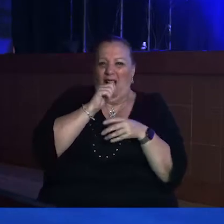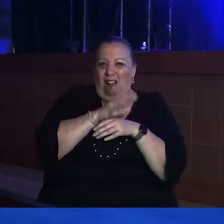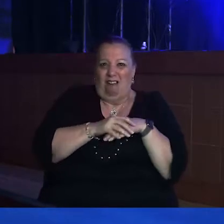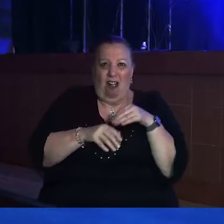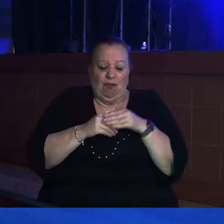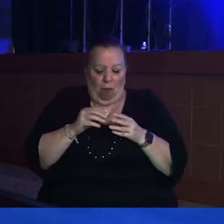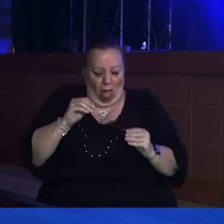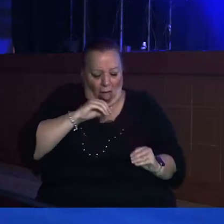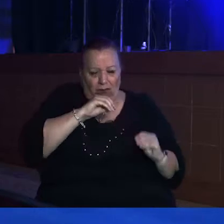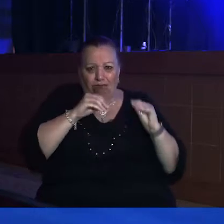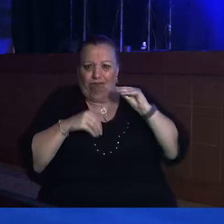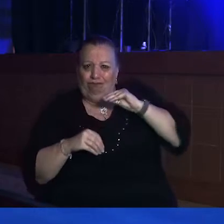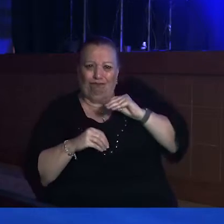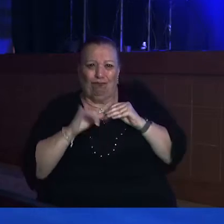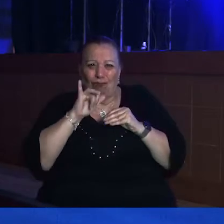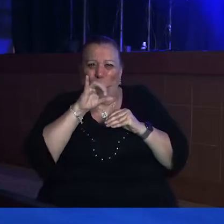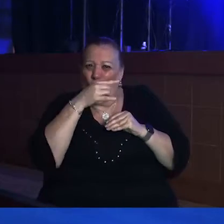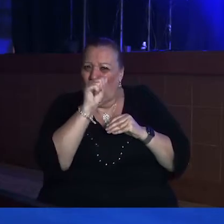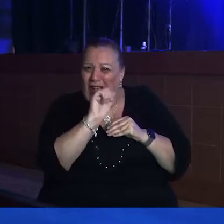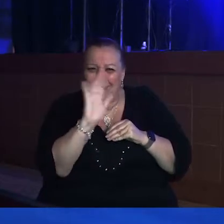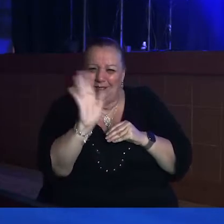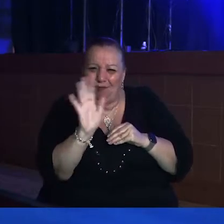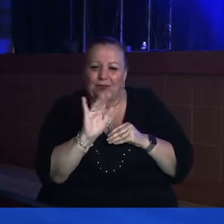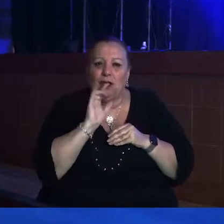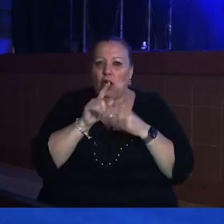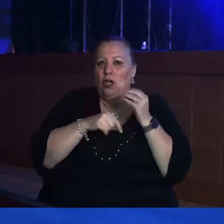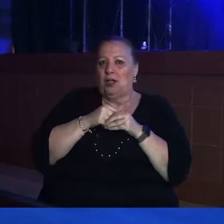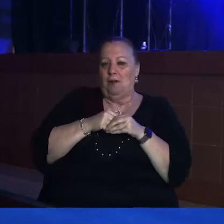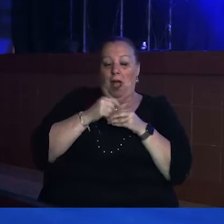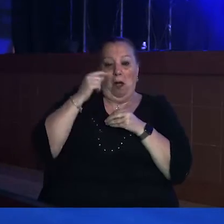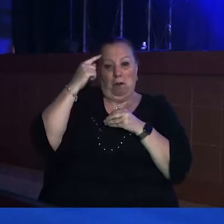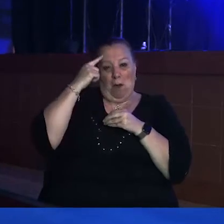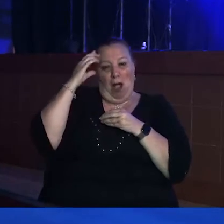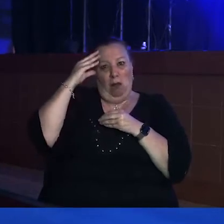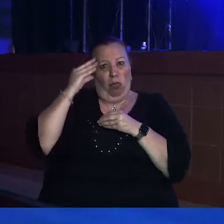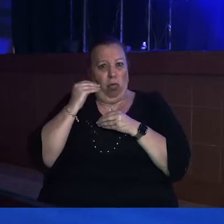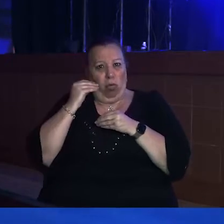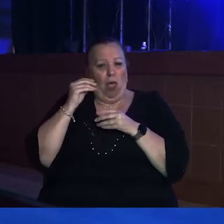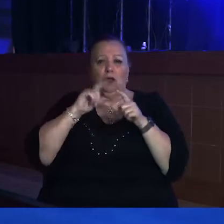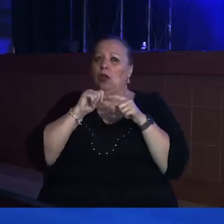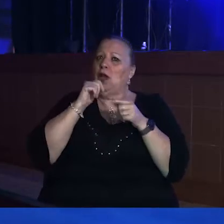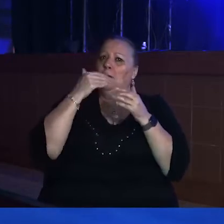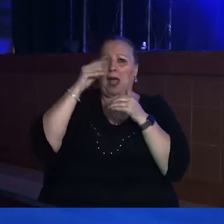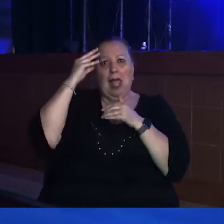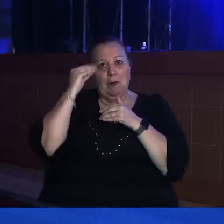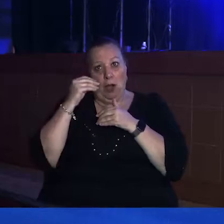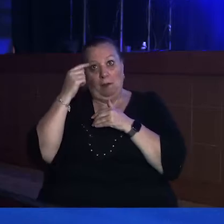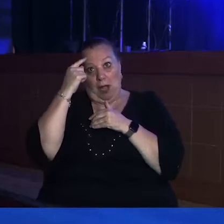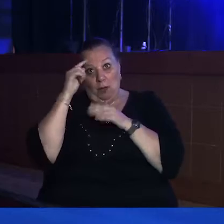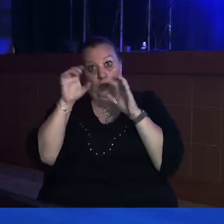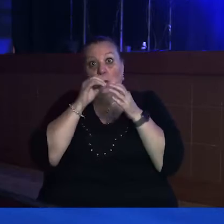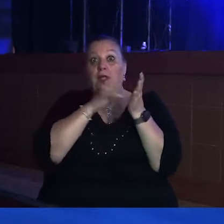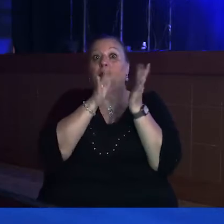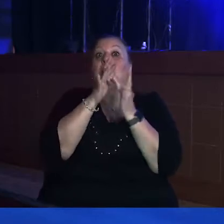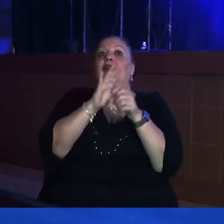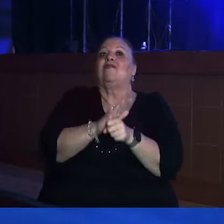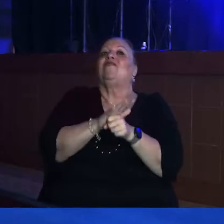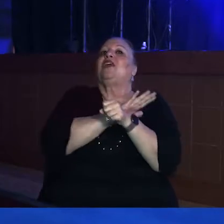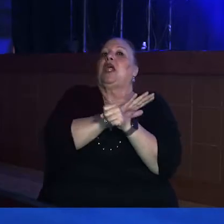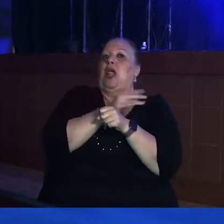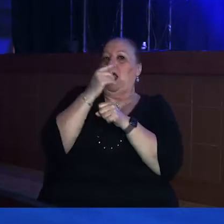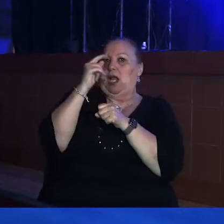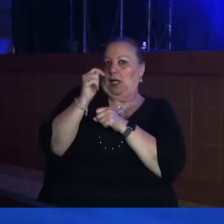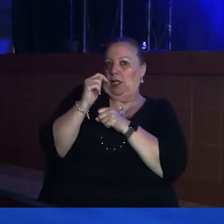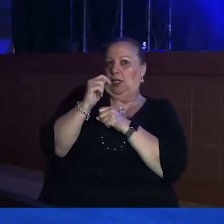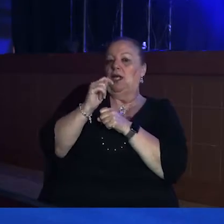talking about that. It's not necessarily talking about emptying your mind. And it's not bad to empty our mind as long as we do what the Bible says is to fill our mind. That's what the Bible talks